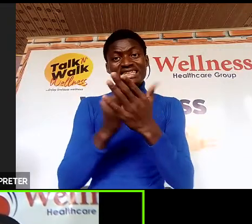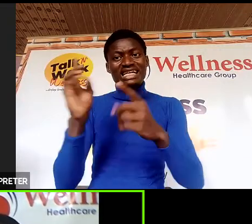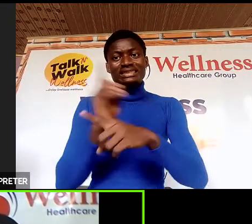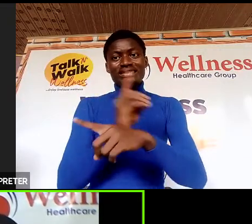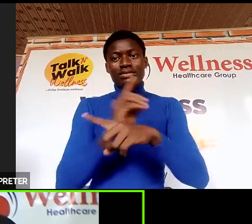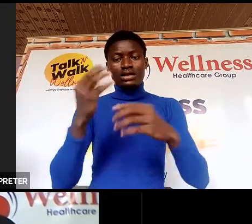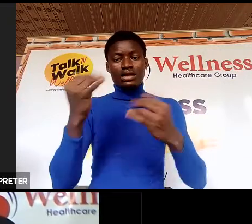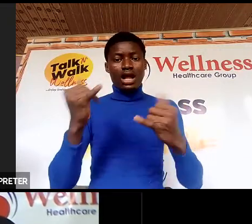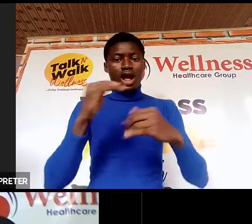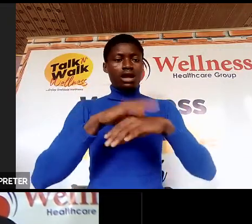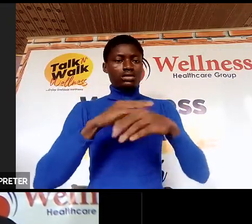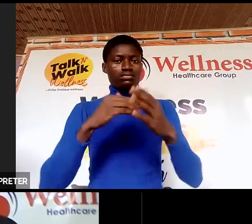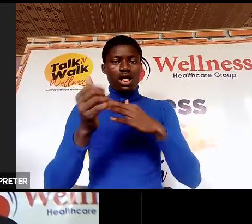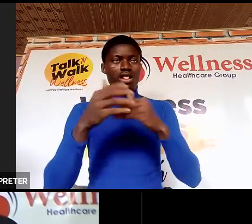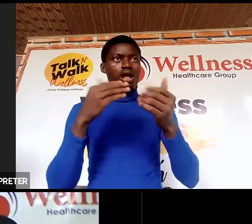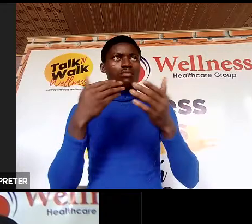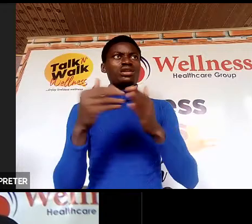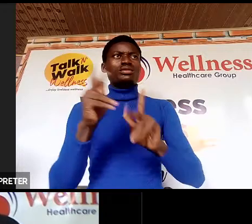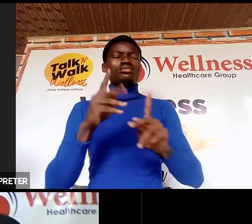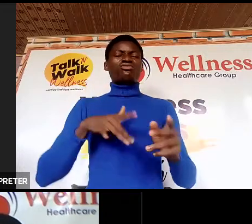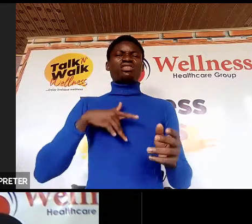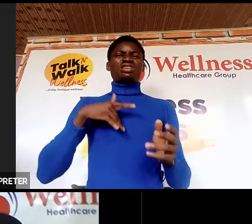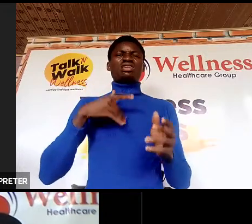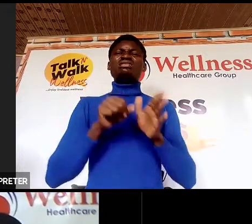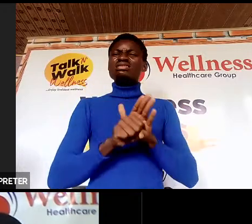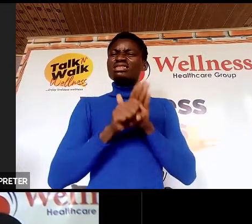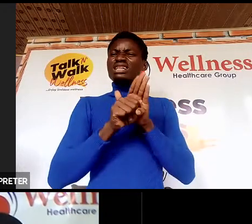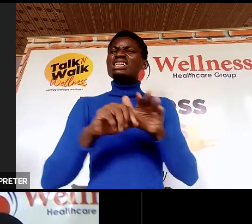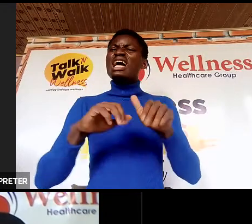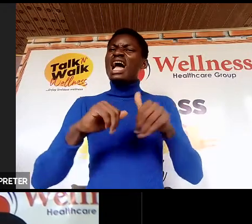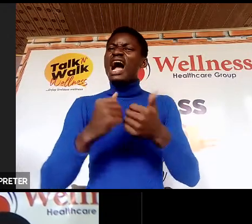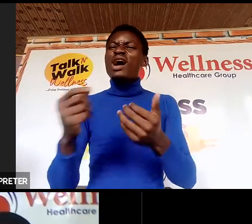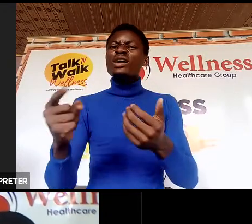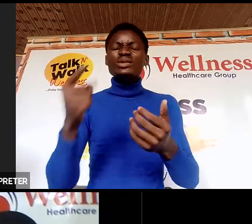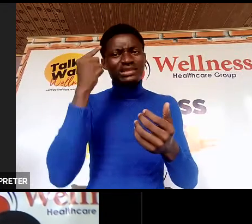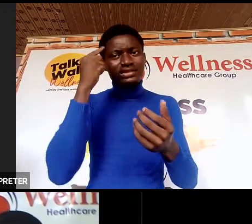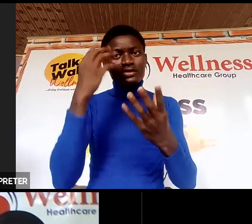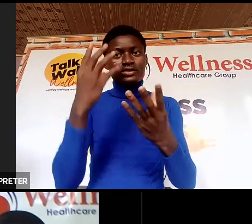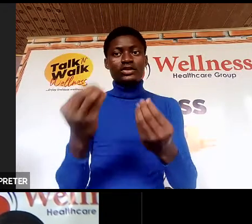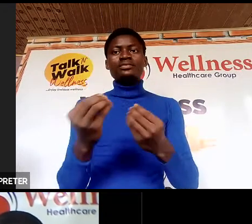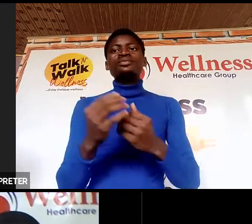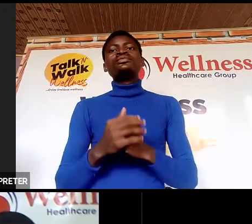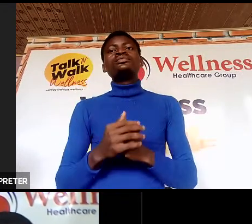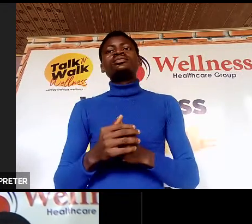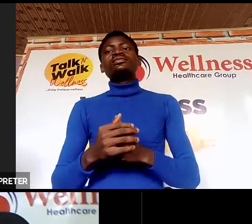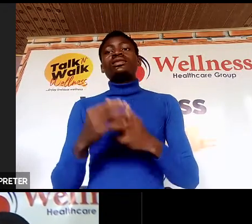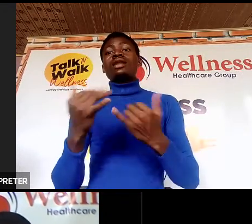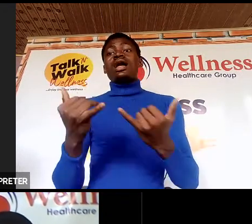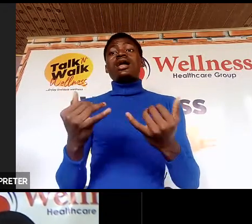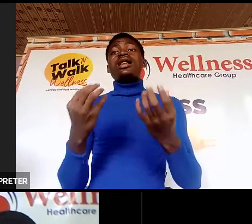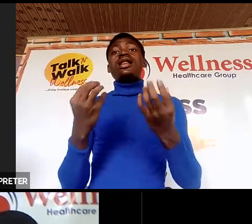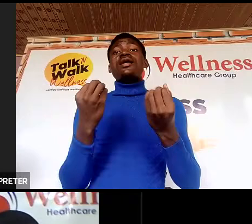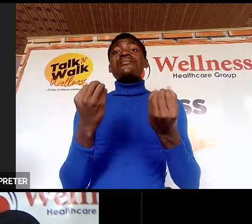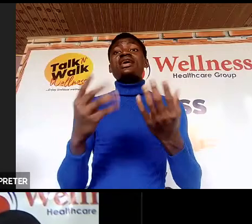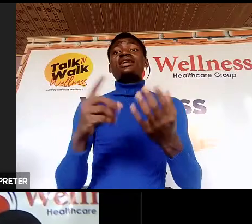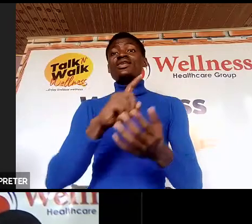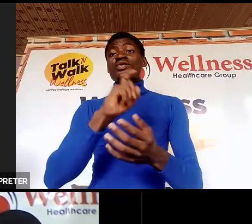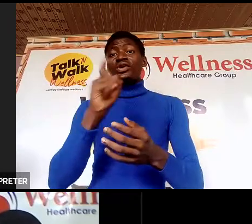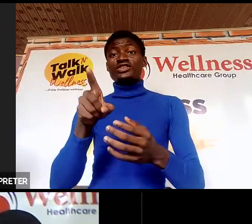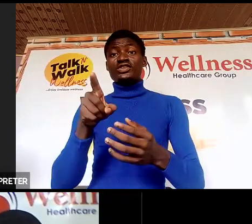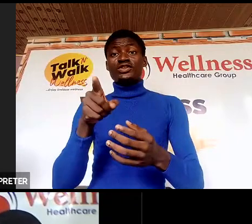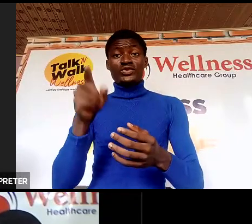So definitely, many of the questions you're going to ask me today, I'm going to link it to financial discipline